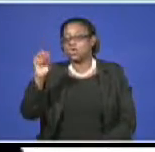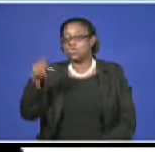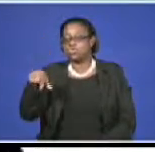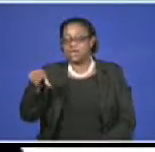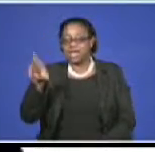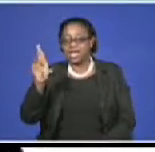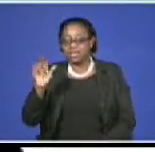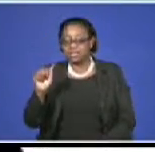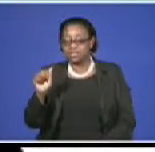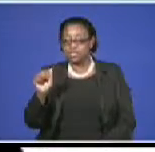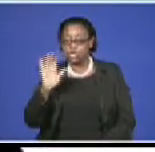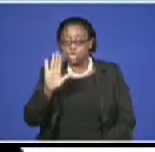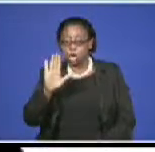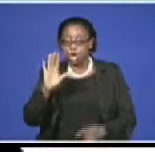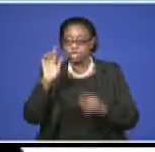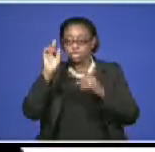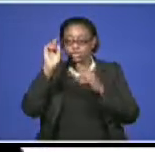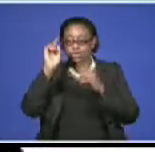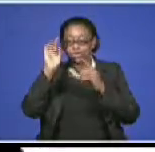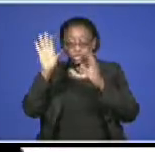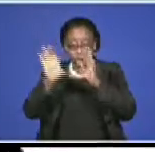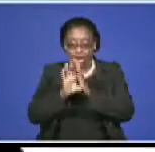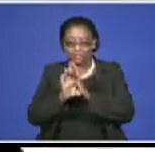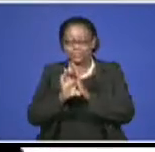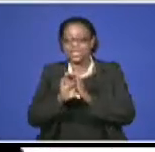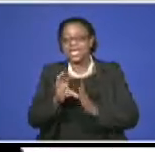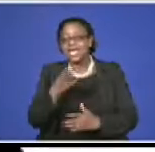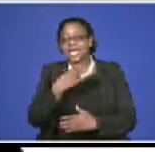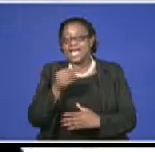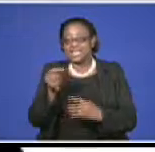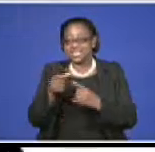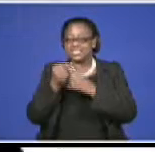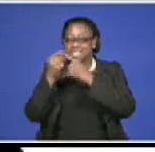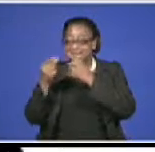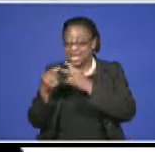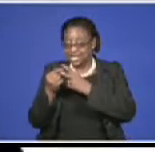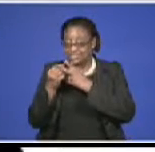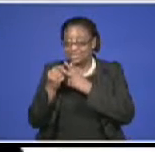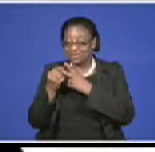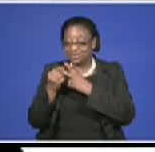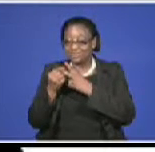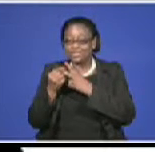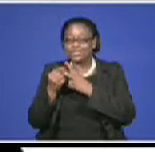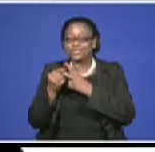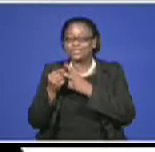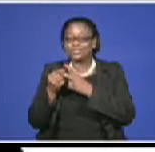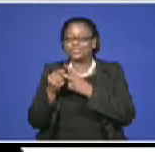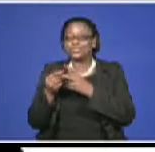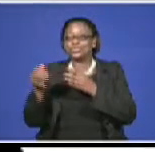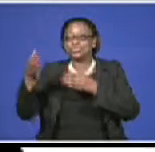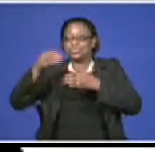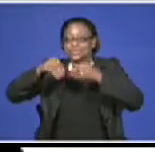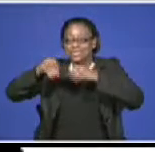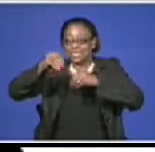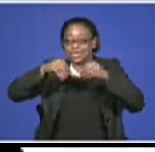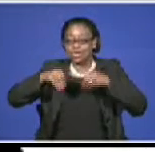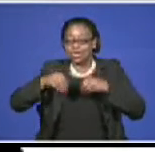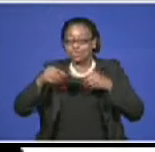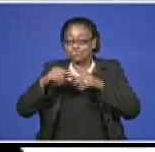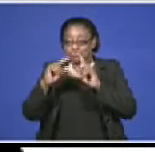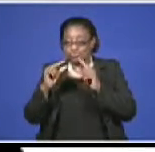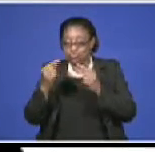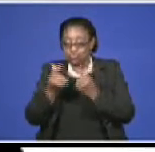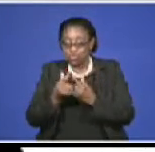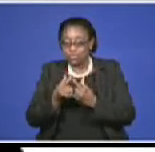called Nat Geo Your Shot, and it was selected by one of the editors to be put in a pool of photos that they have, like, they select